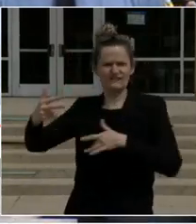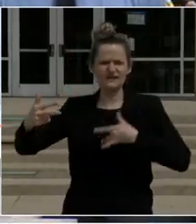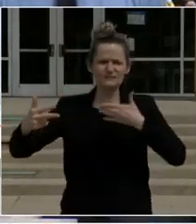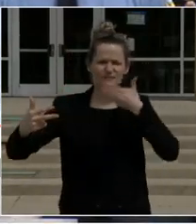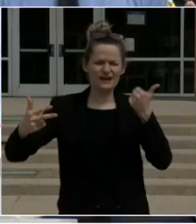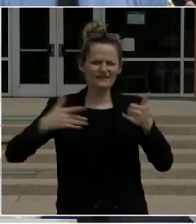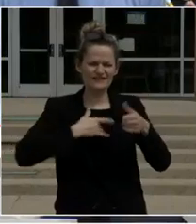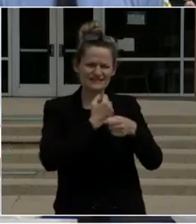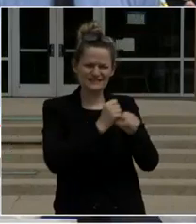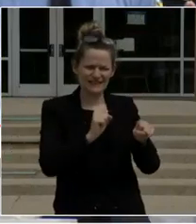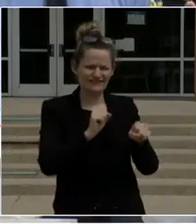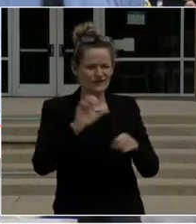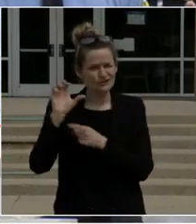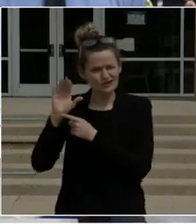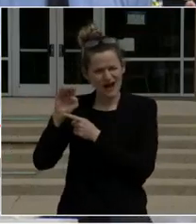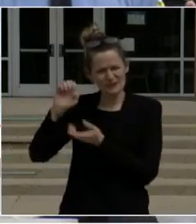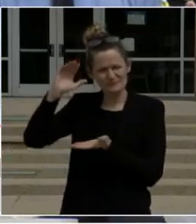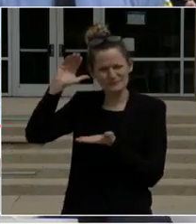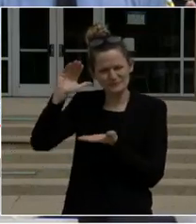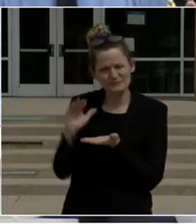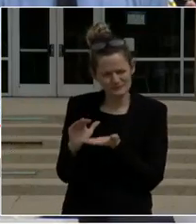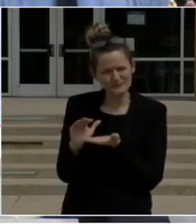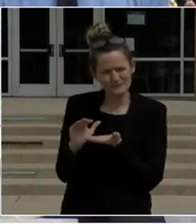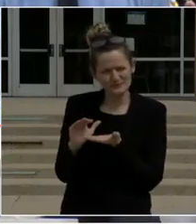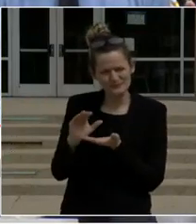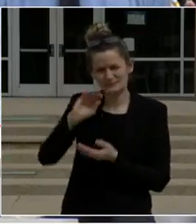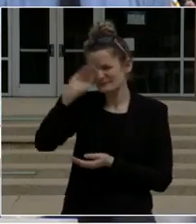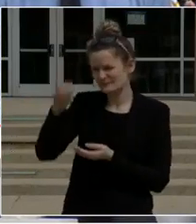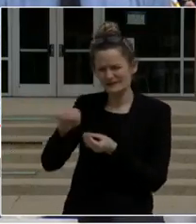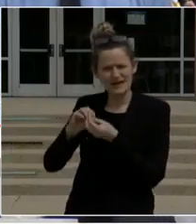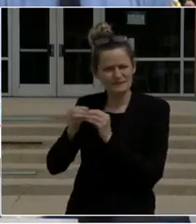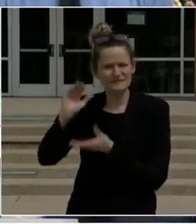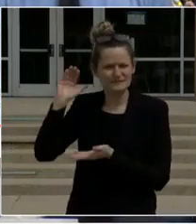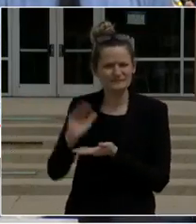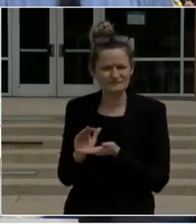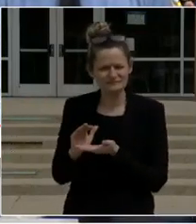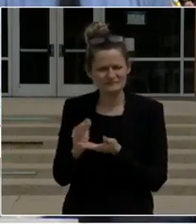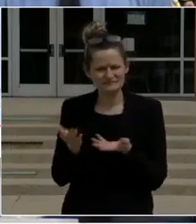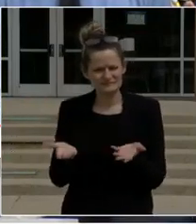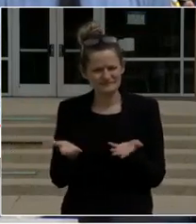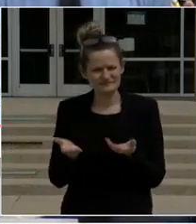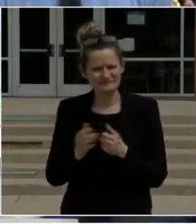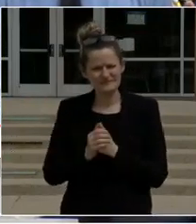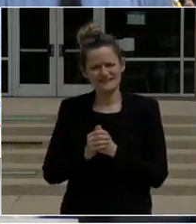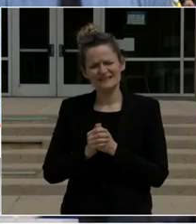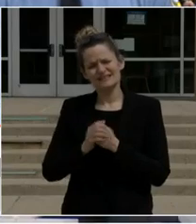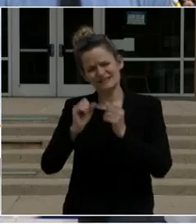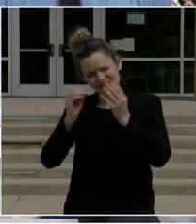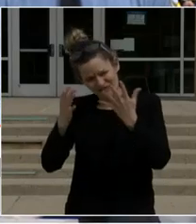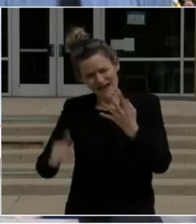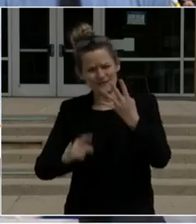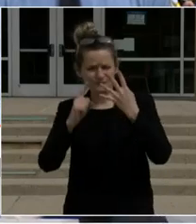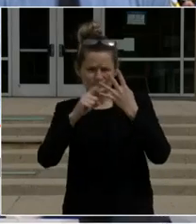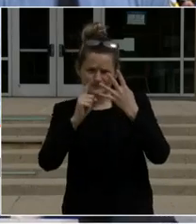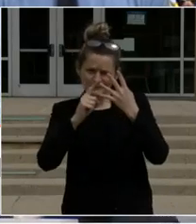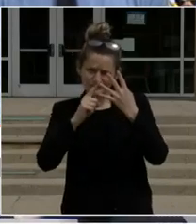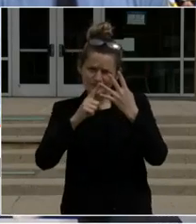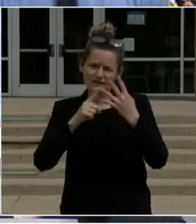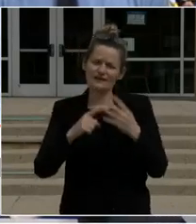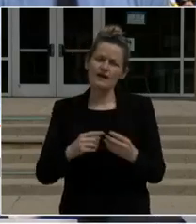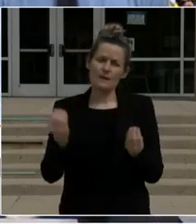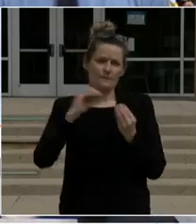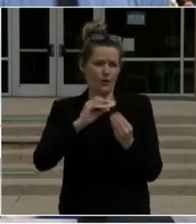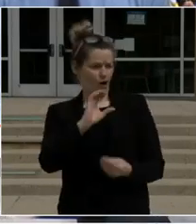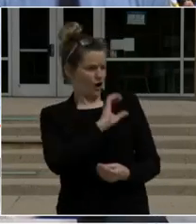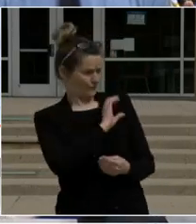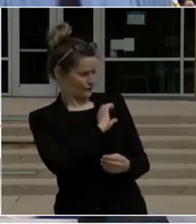on corridors like Kennedy Street. Third, we need officers patrolling. And we need investigators